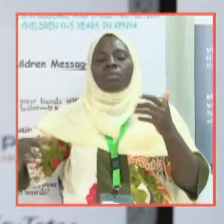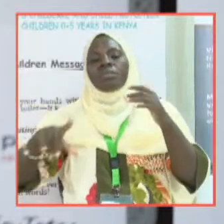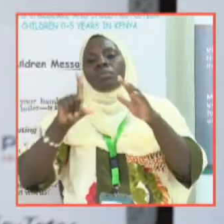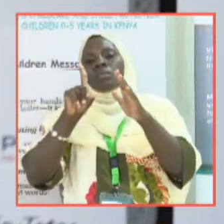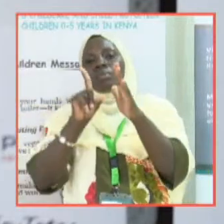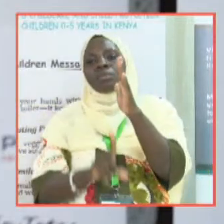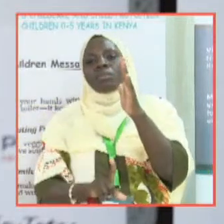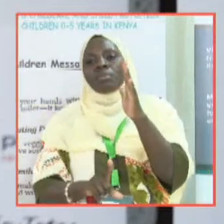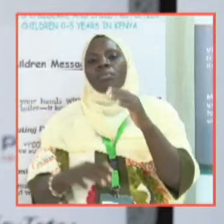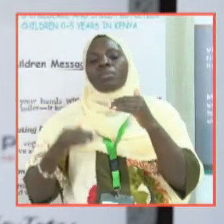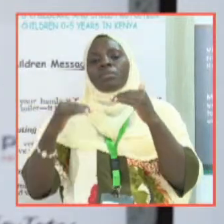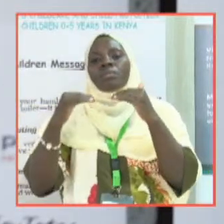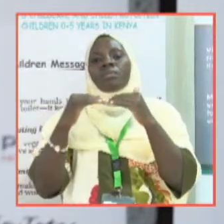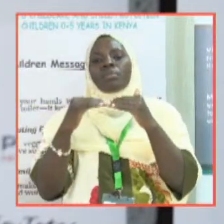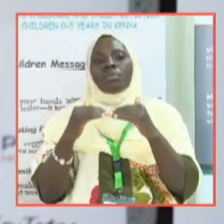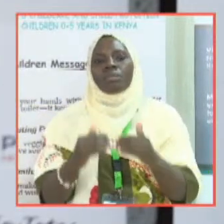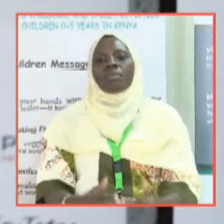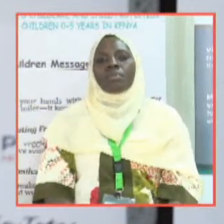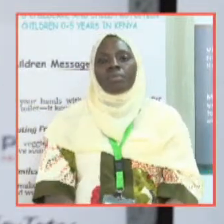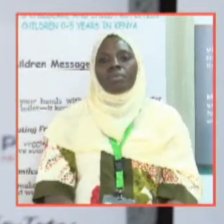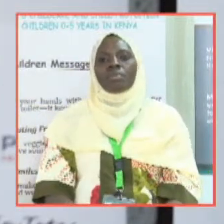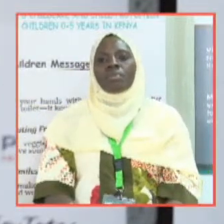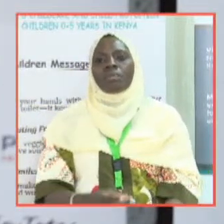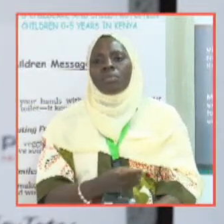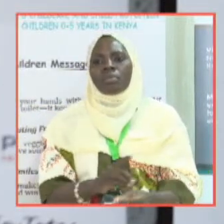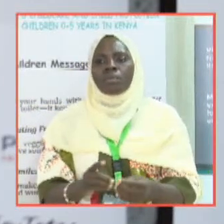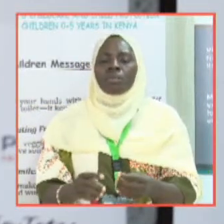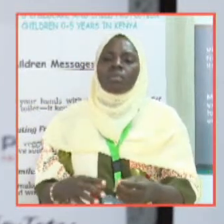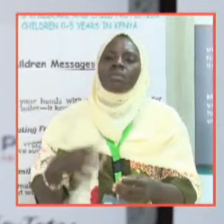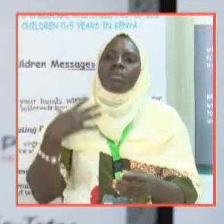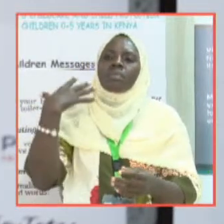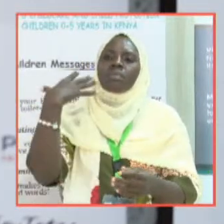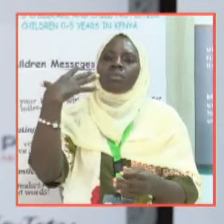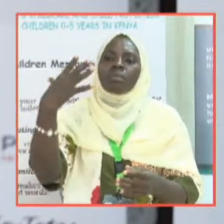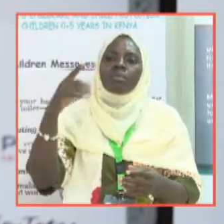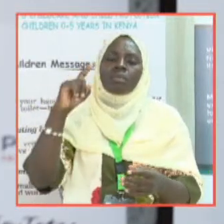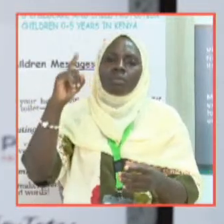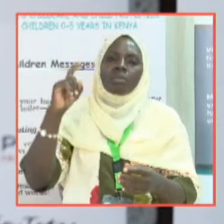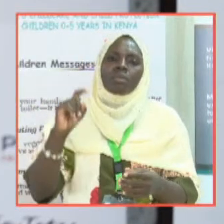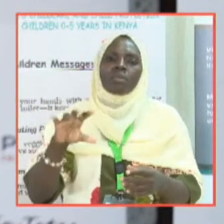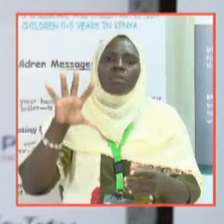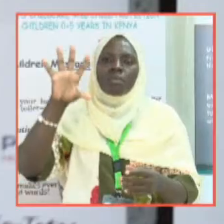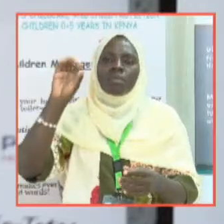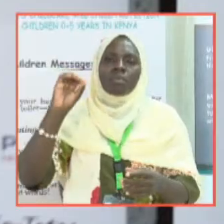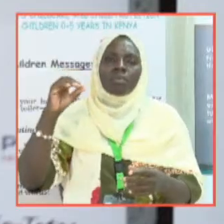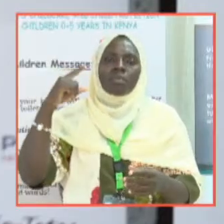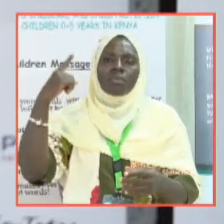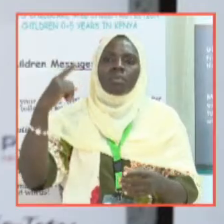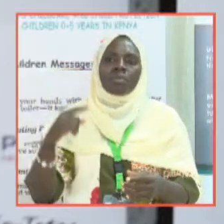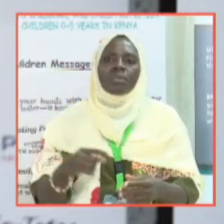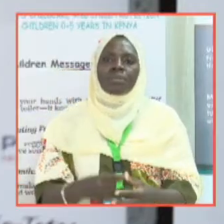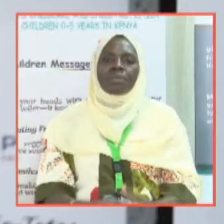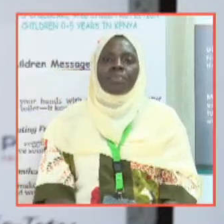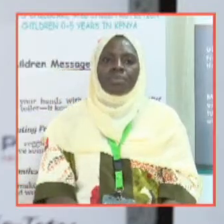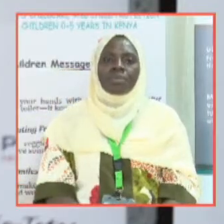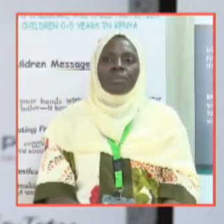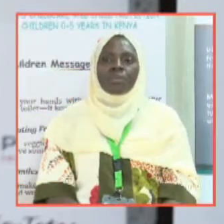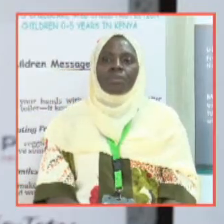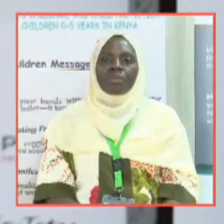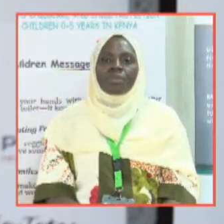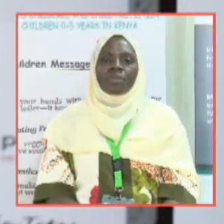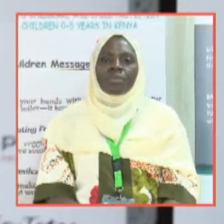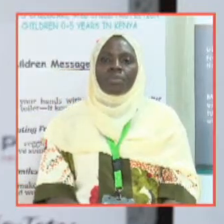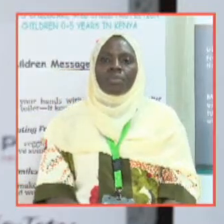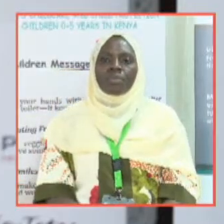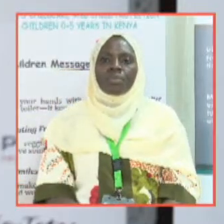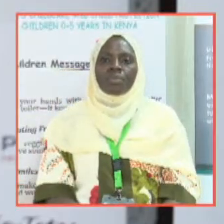least 50% of 2 or more components, then that is the county that is emerging. And then if the county